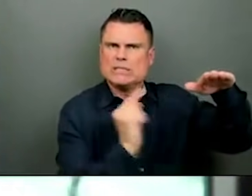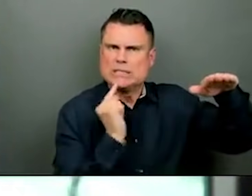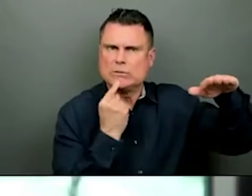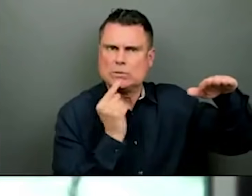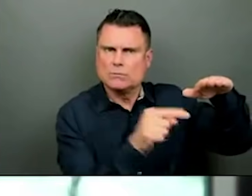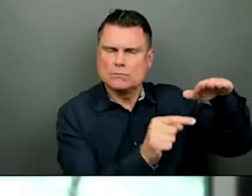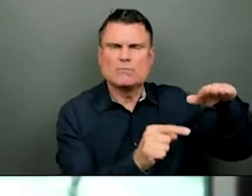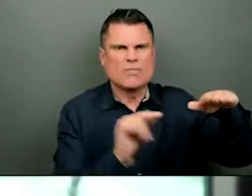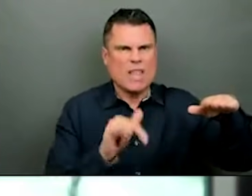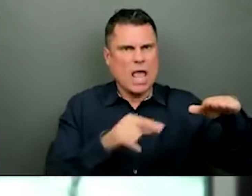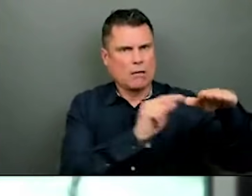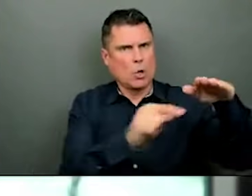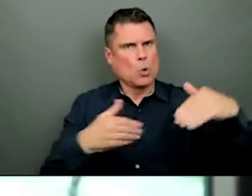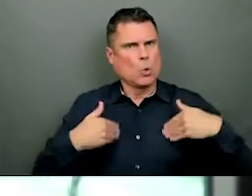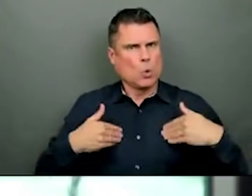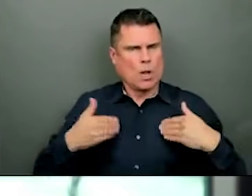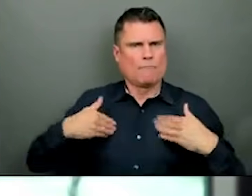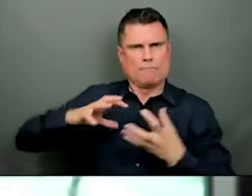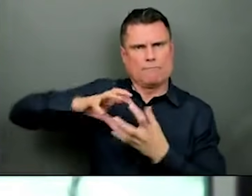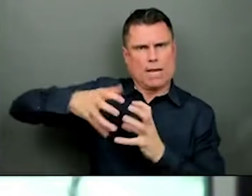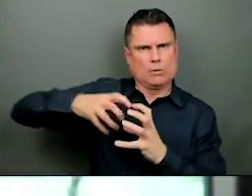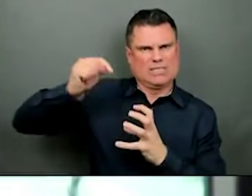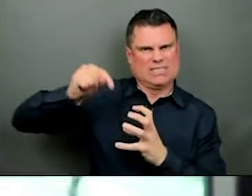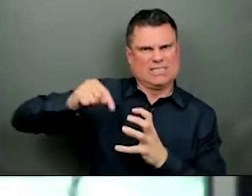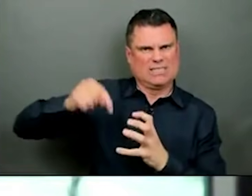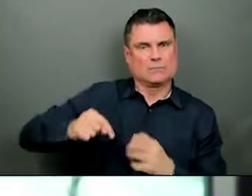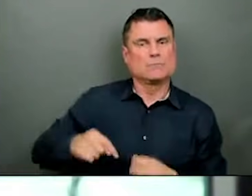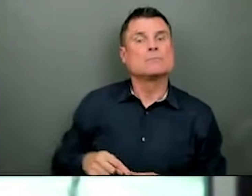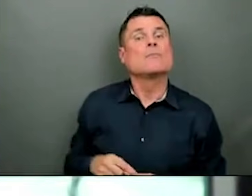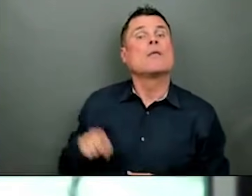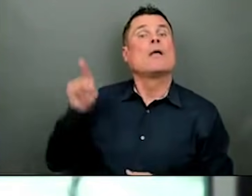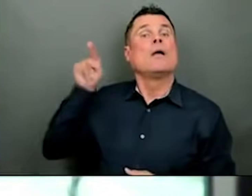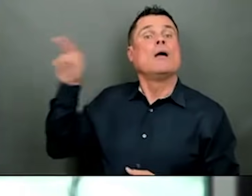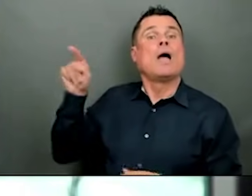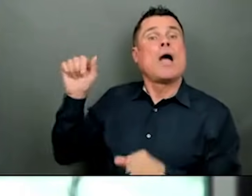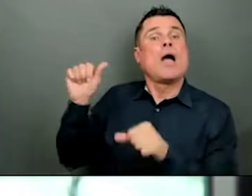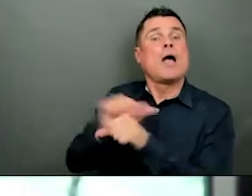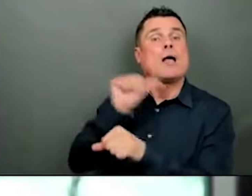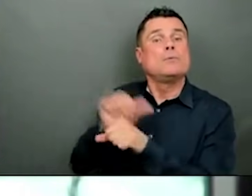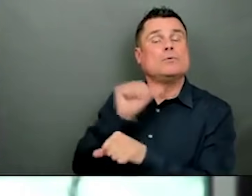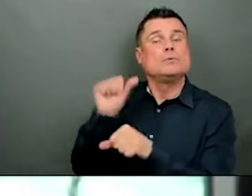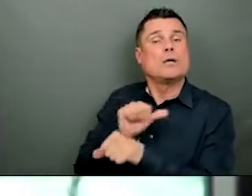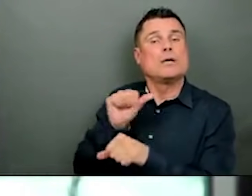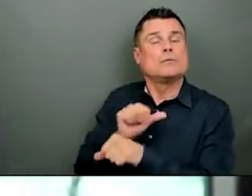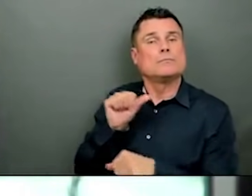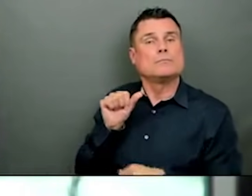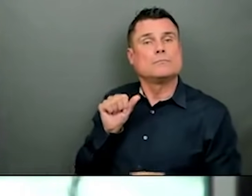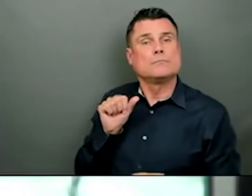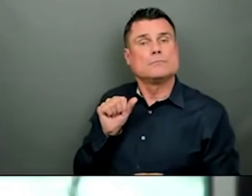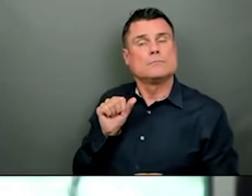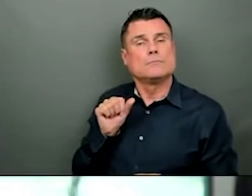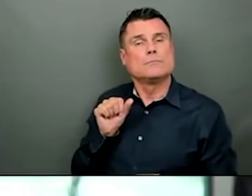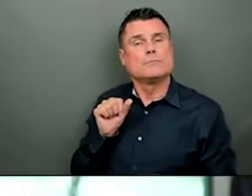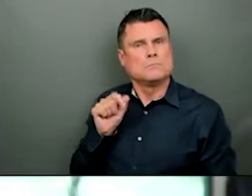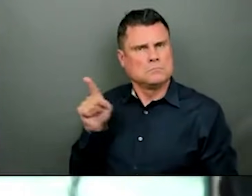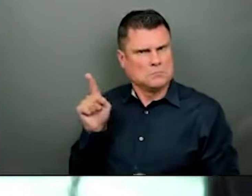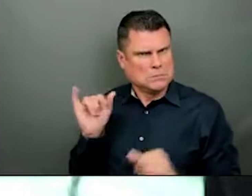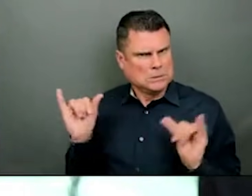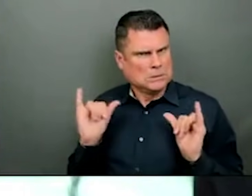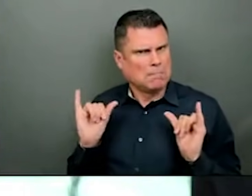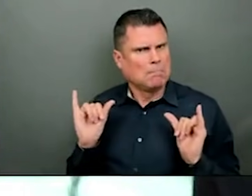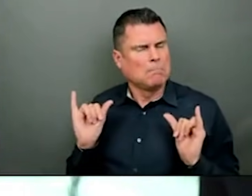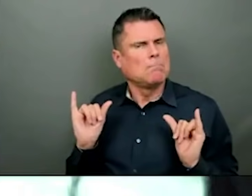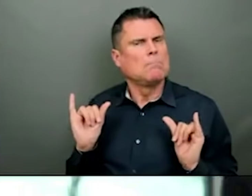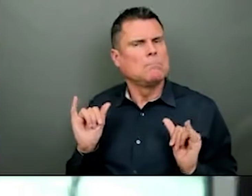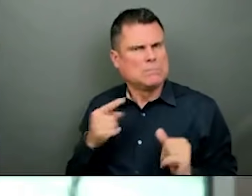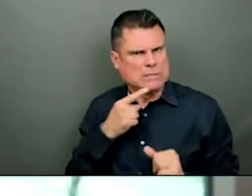Alberta's provincial health officer just said they're seeing more young people hospitalized due to variants. So is there updated data around